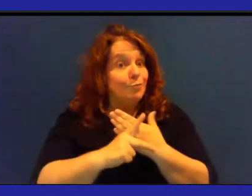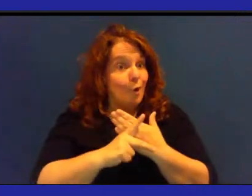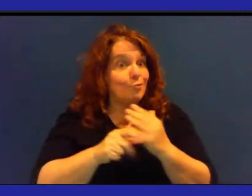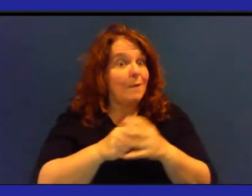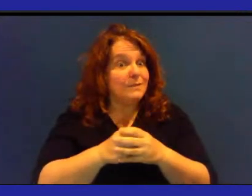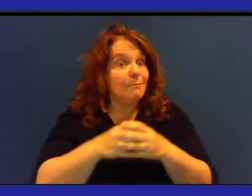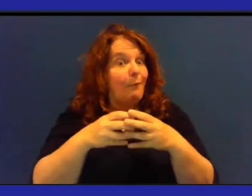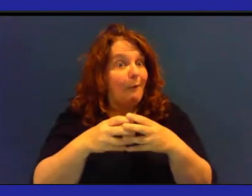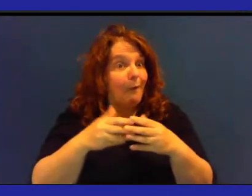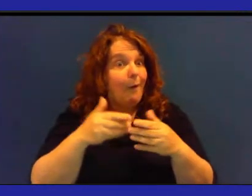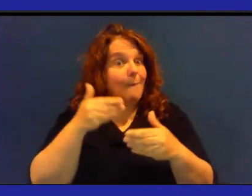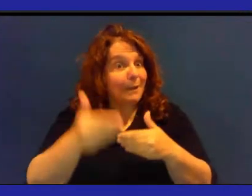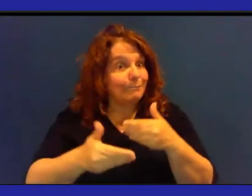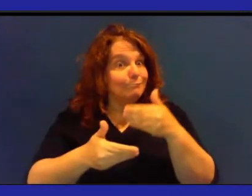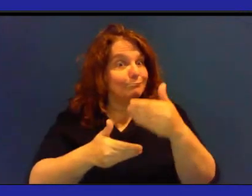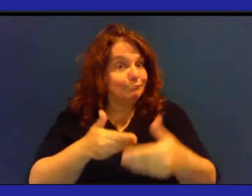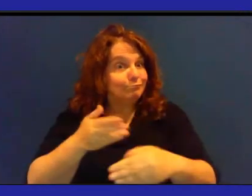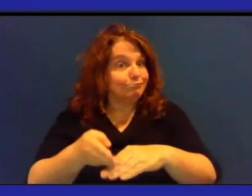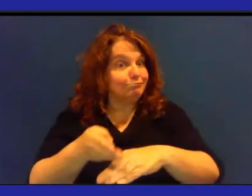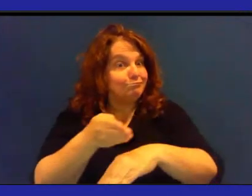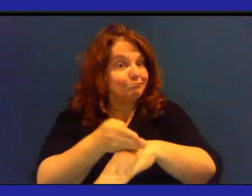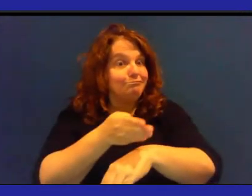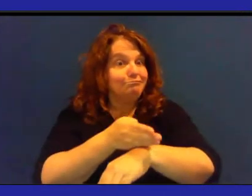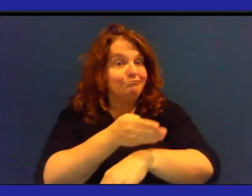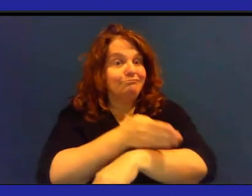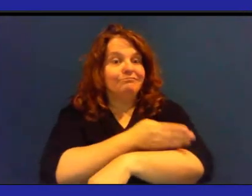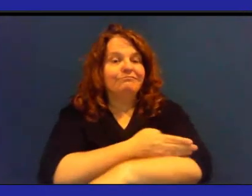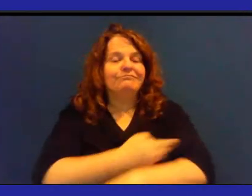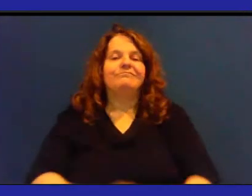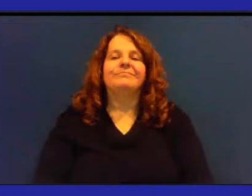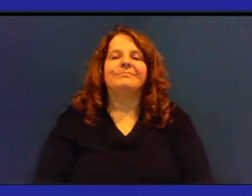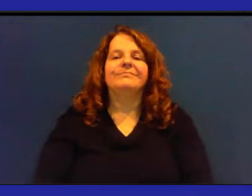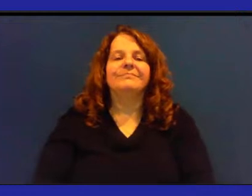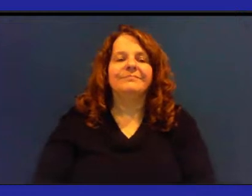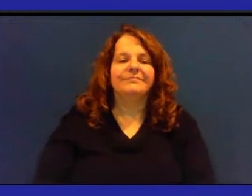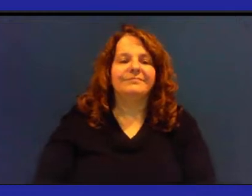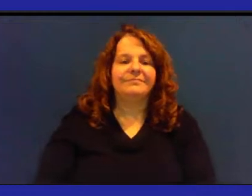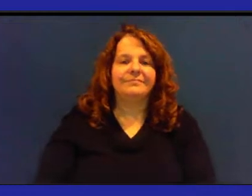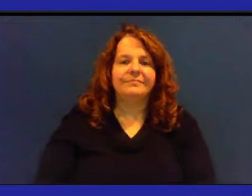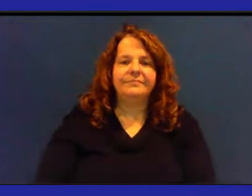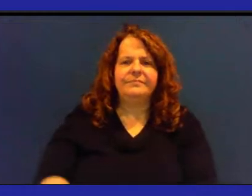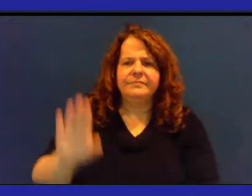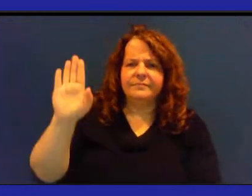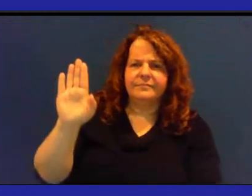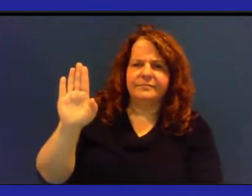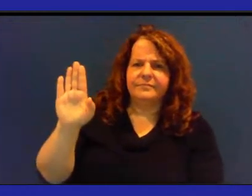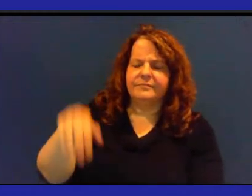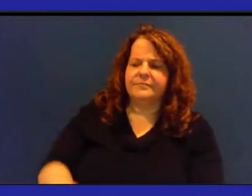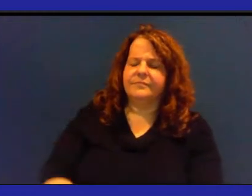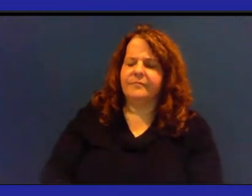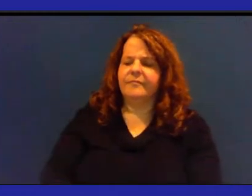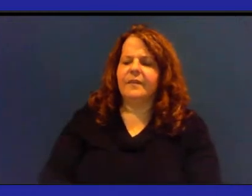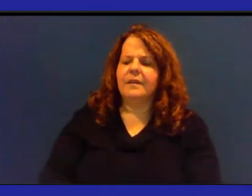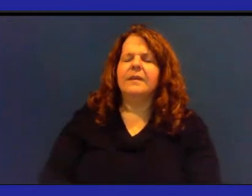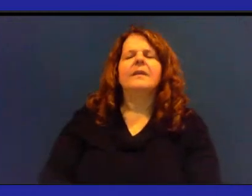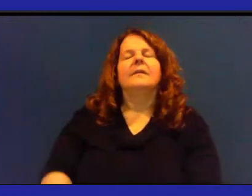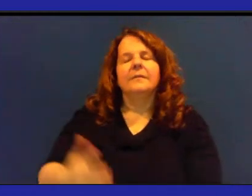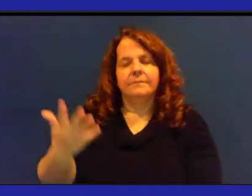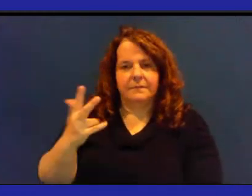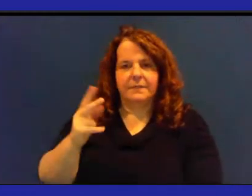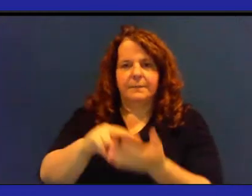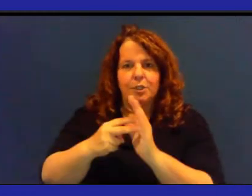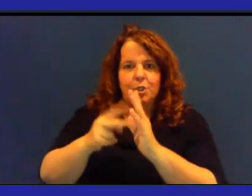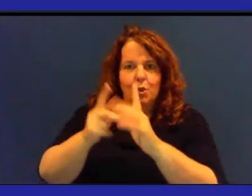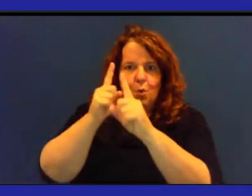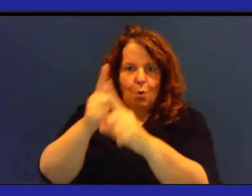progress. Can I comment on this one? Yes, please. So, I mean, because the target is